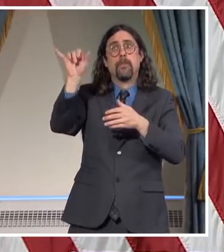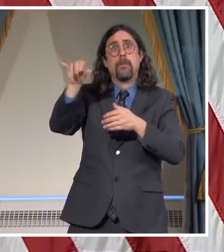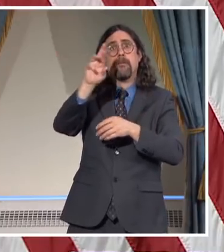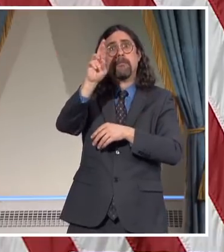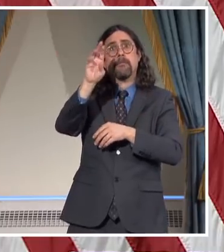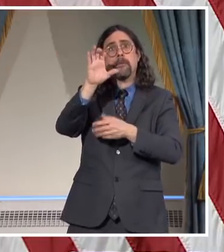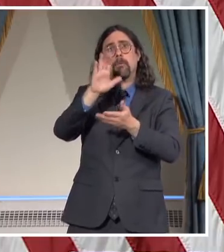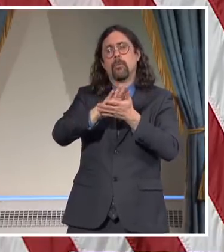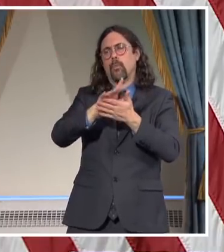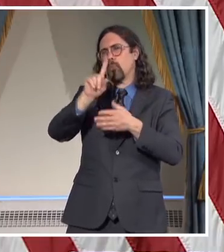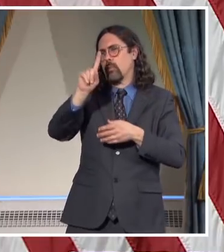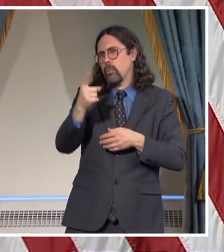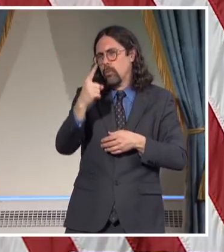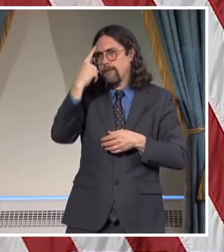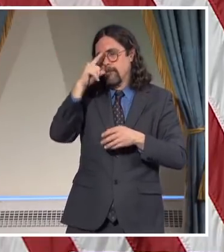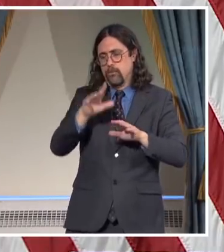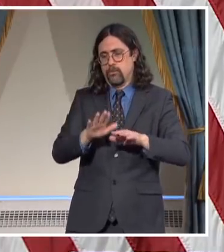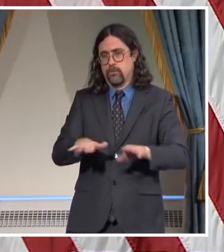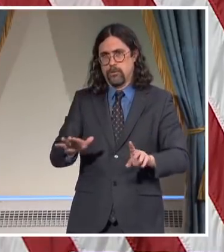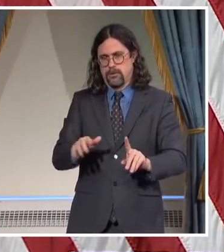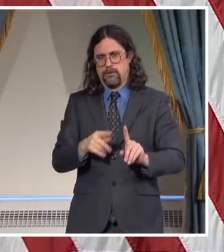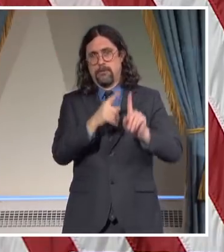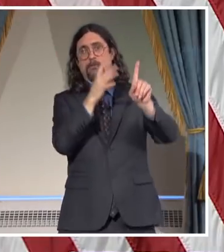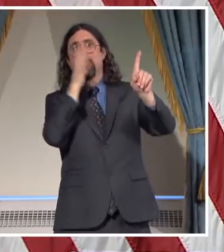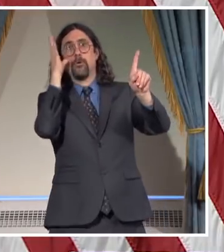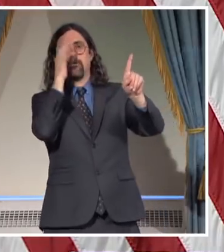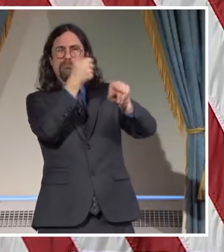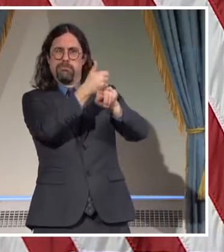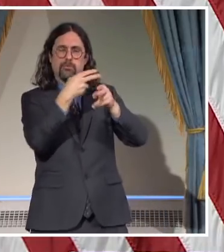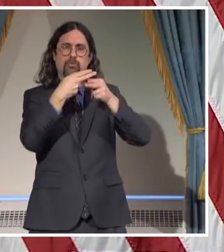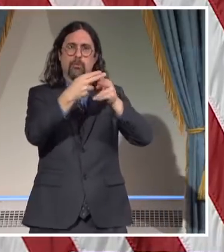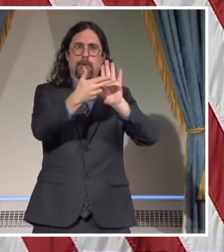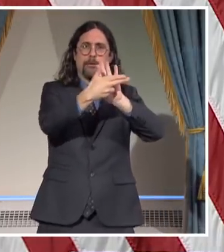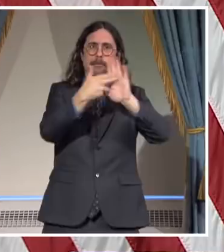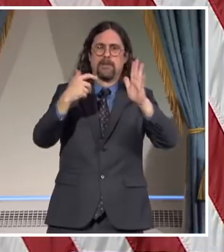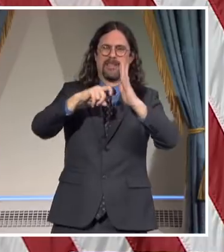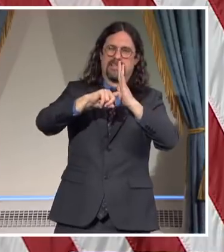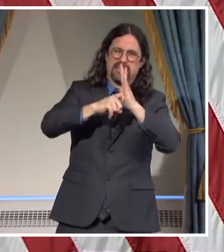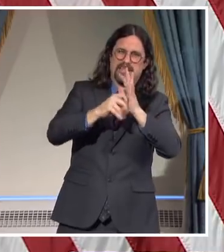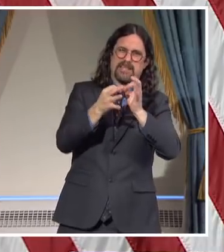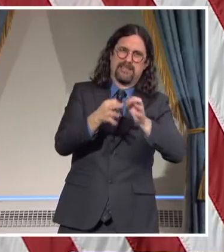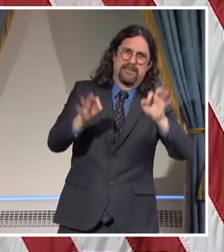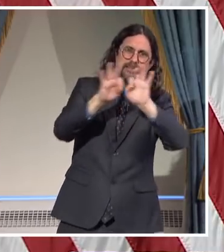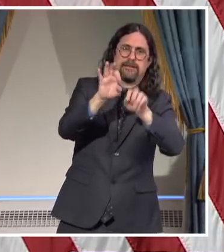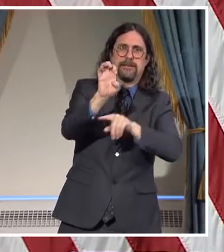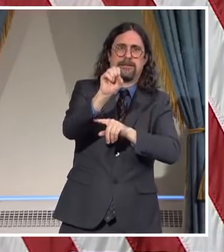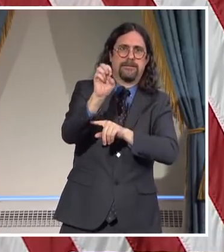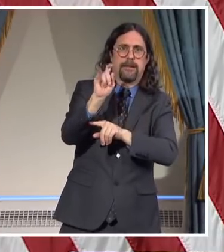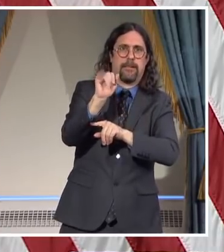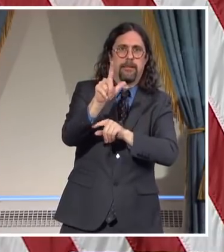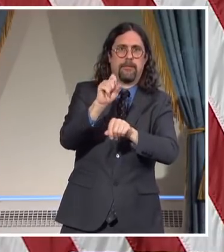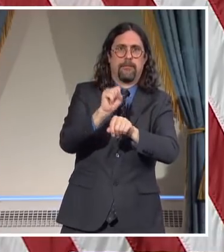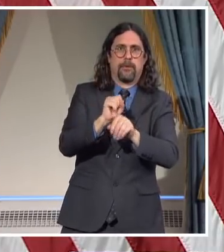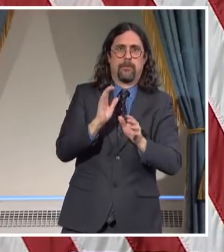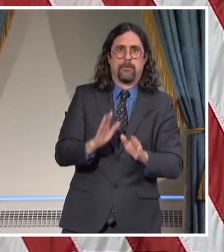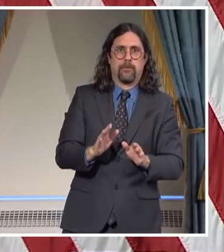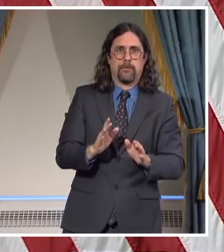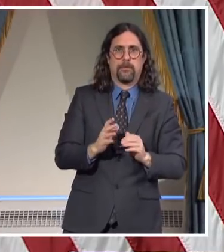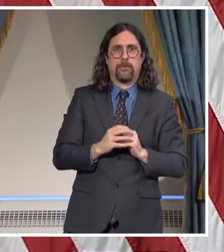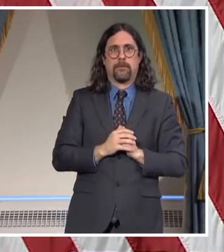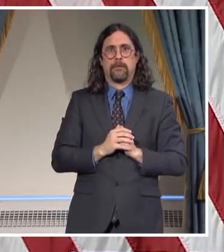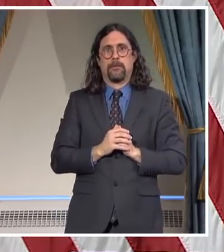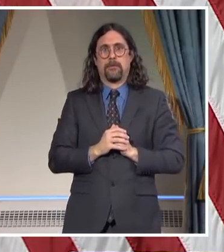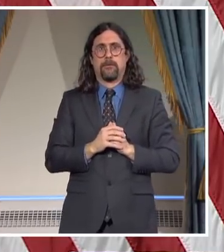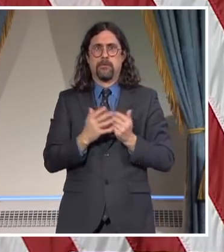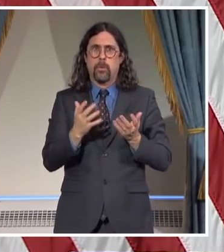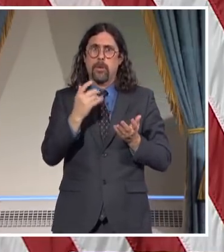workers and giving them the option in terms of their kids. If they want to take advantage of it, and we find a lot of pickup on it, we're going